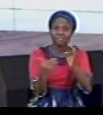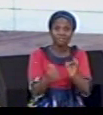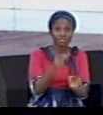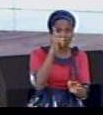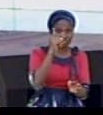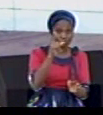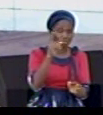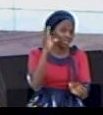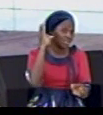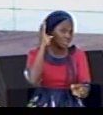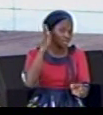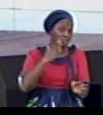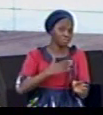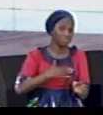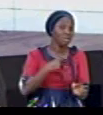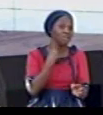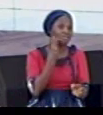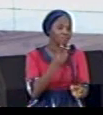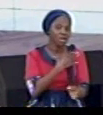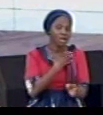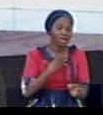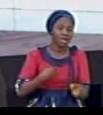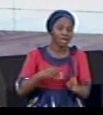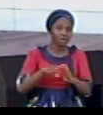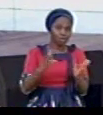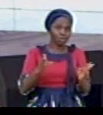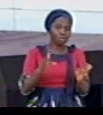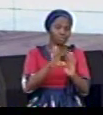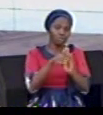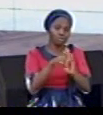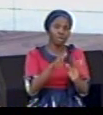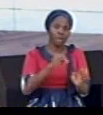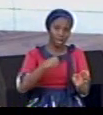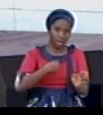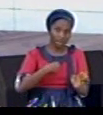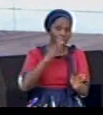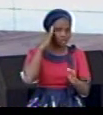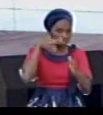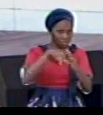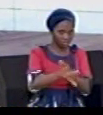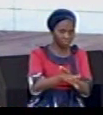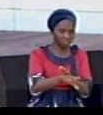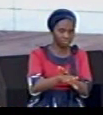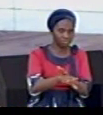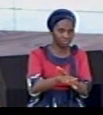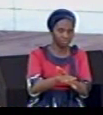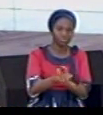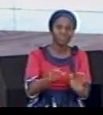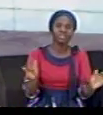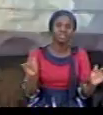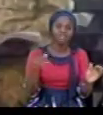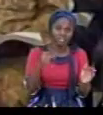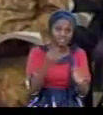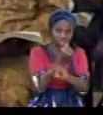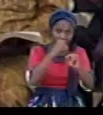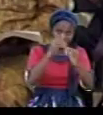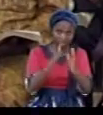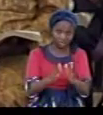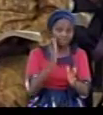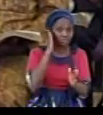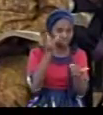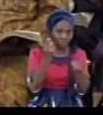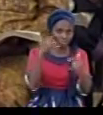hears my voice and he opens the door, I will come in. The Savior will come in.